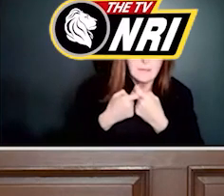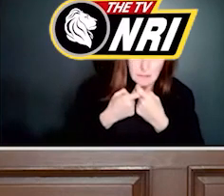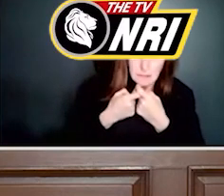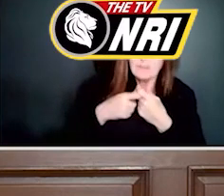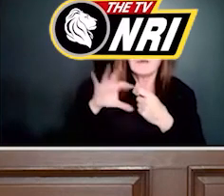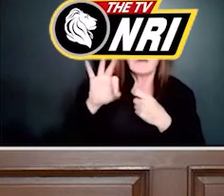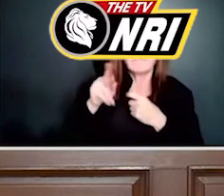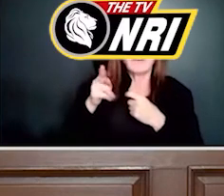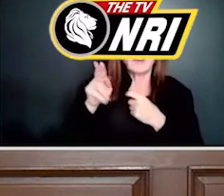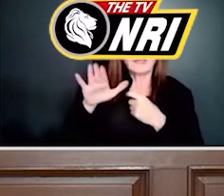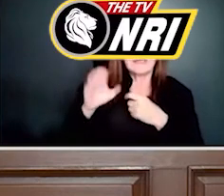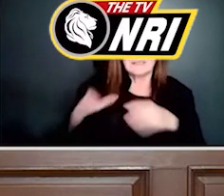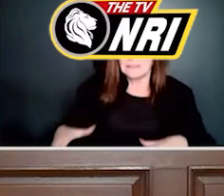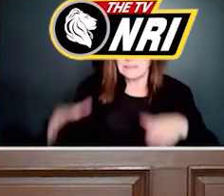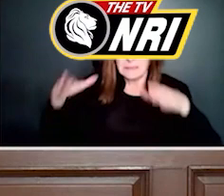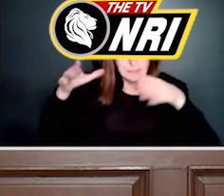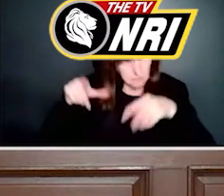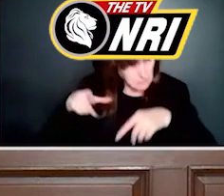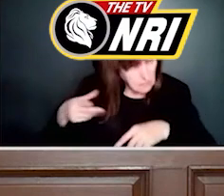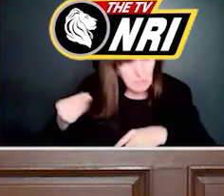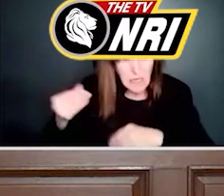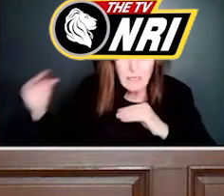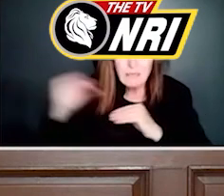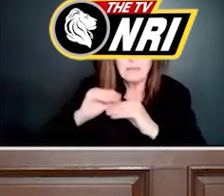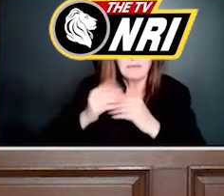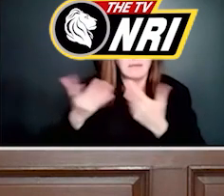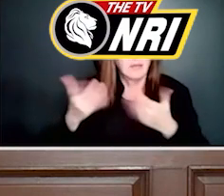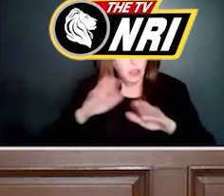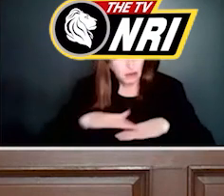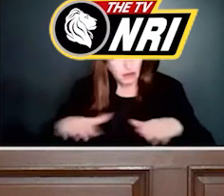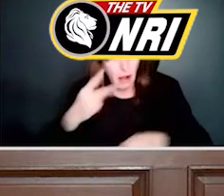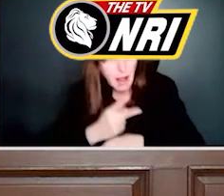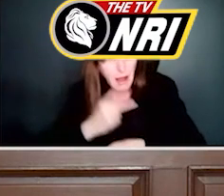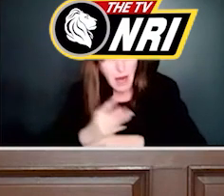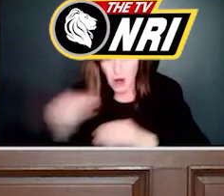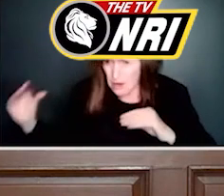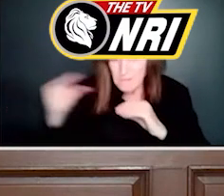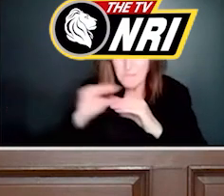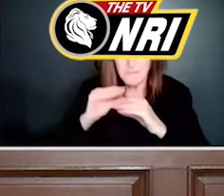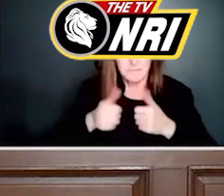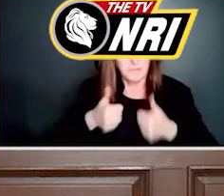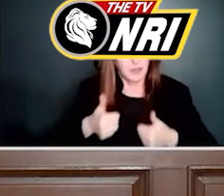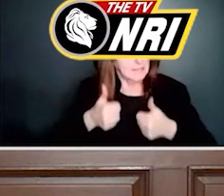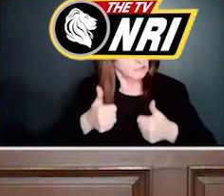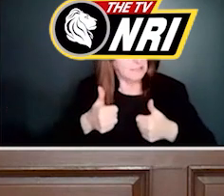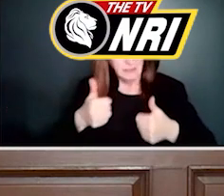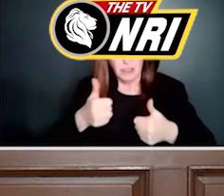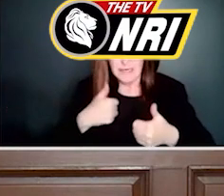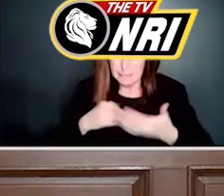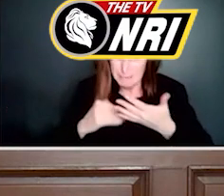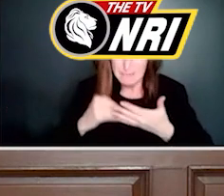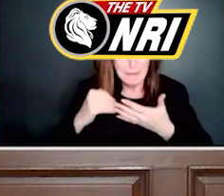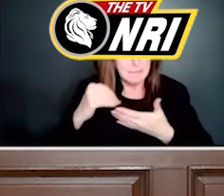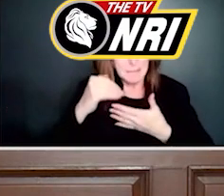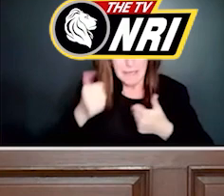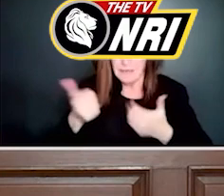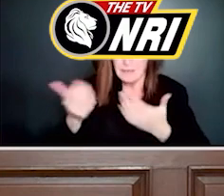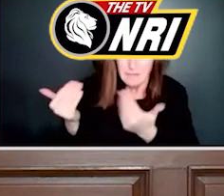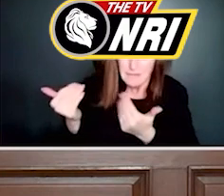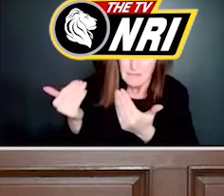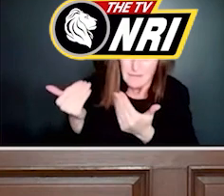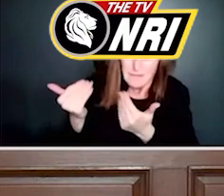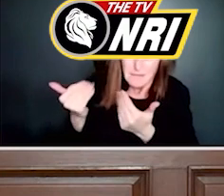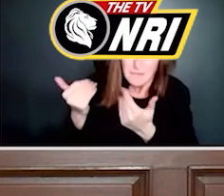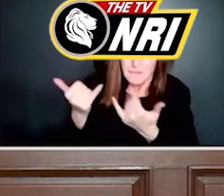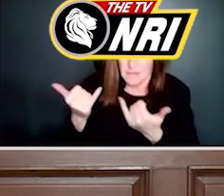child care, great partner. So let's sitdown and cooperate. The people of this country expect it.